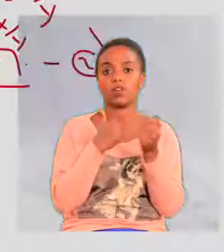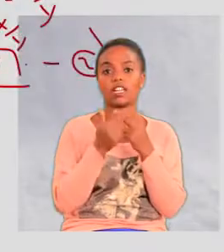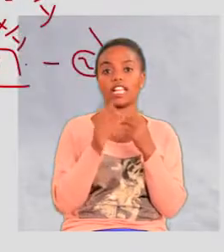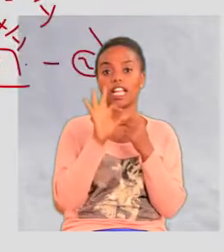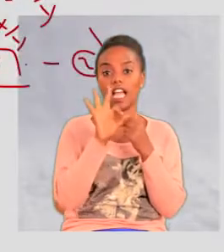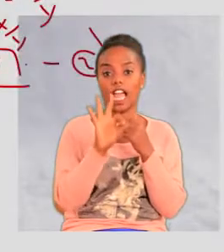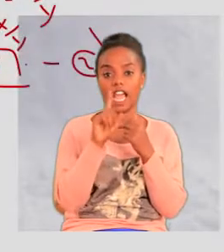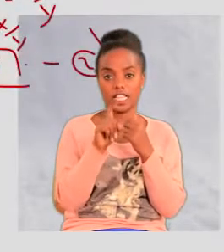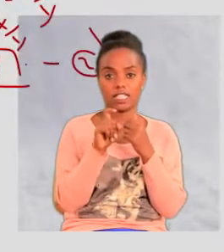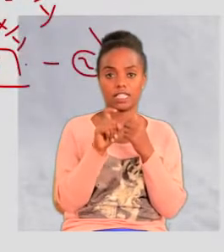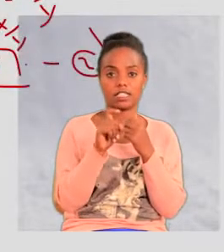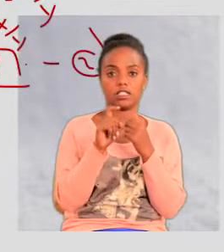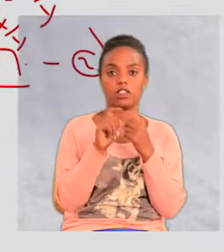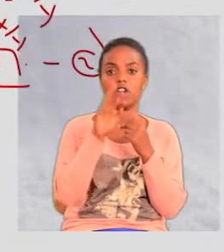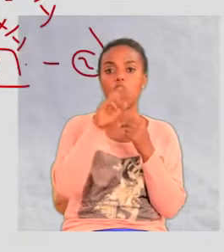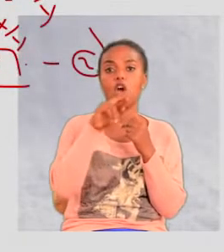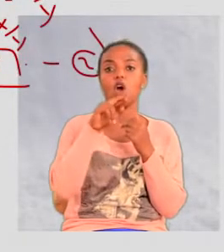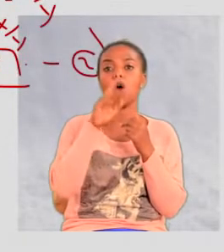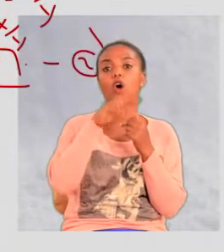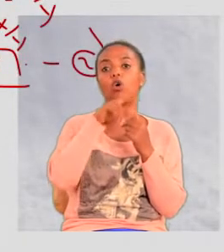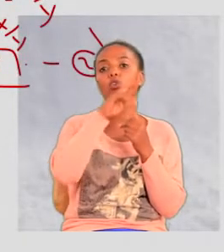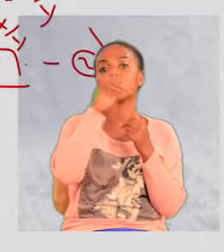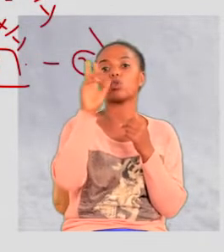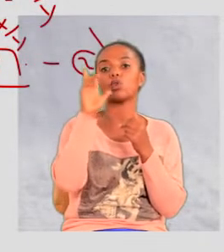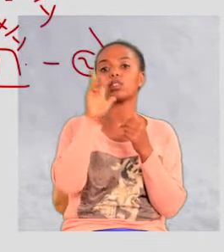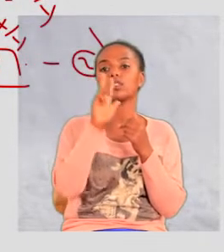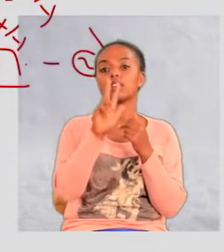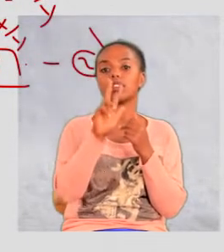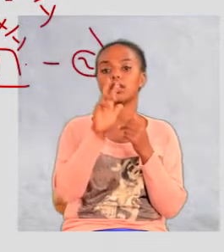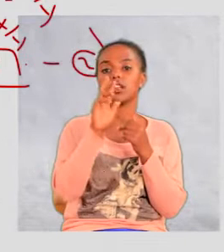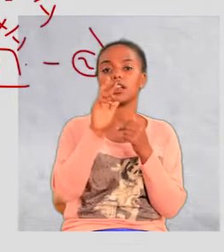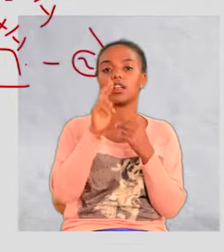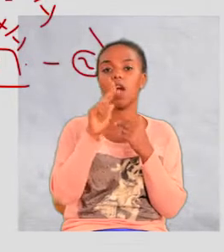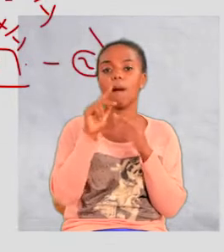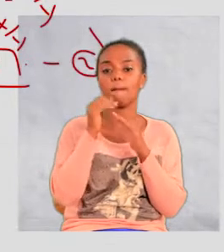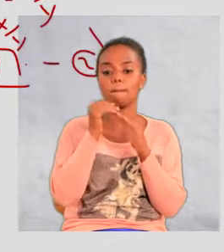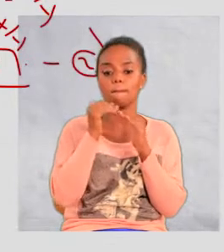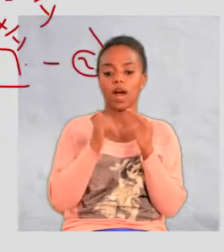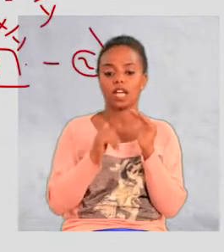this. Root 3 minus 1